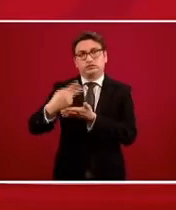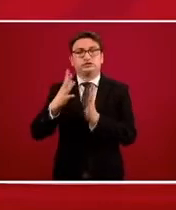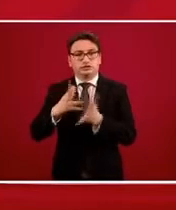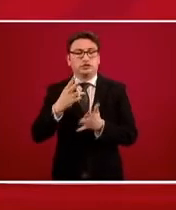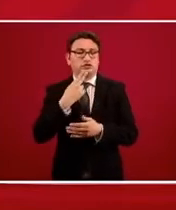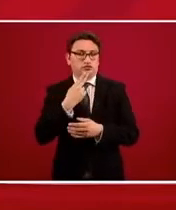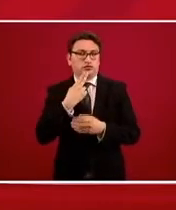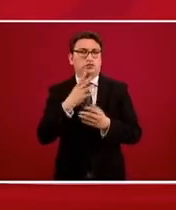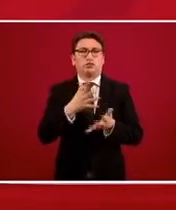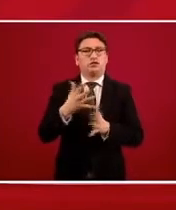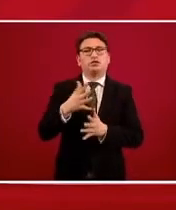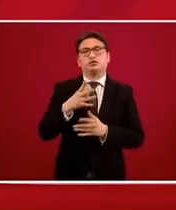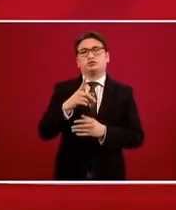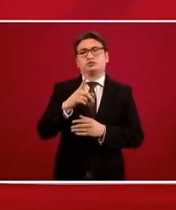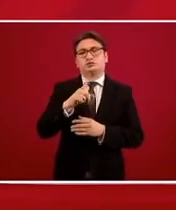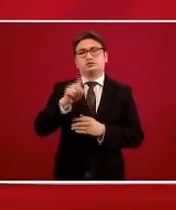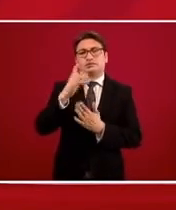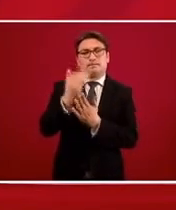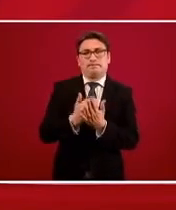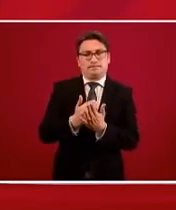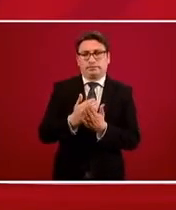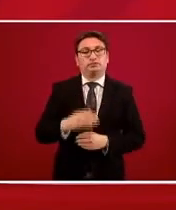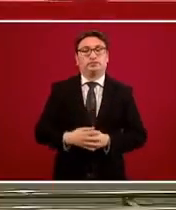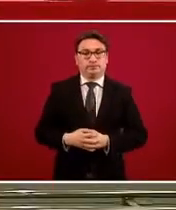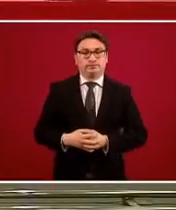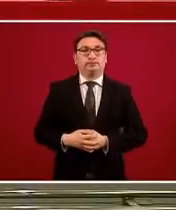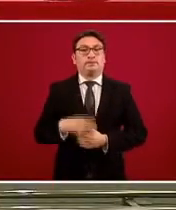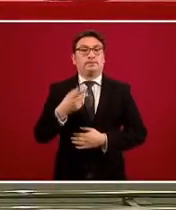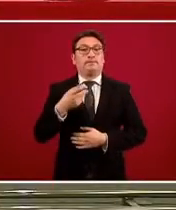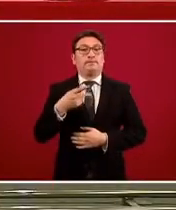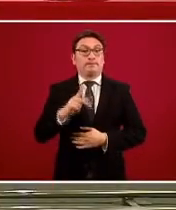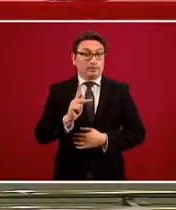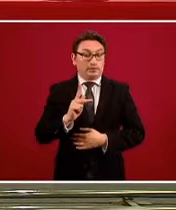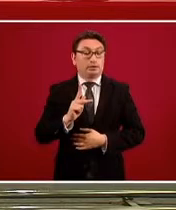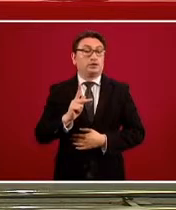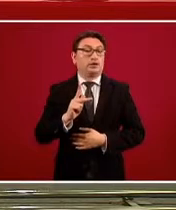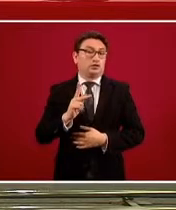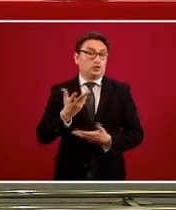that doesn't include, of course, the beds that are already occupied by some patient.